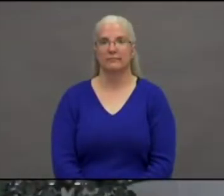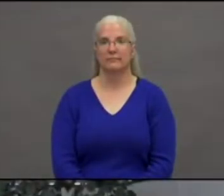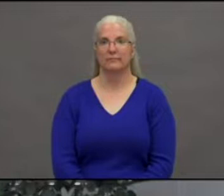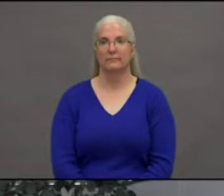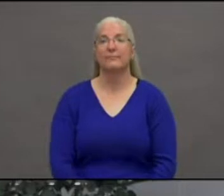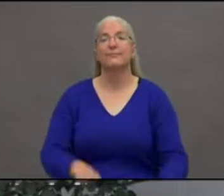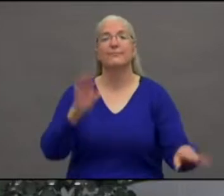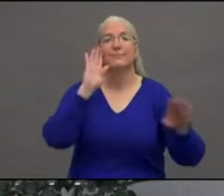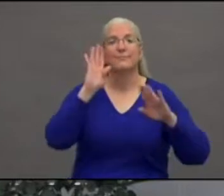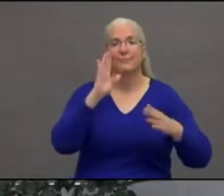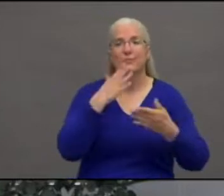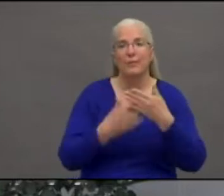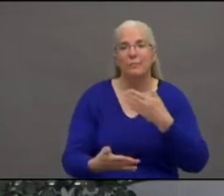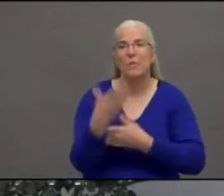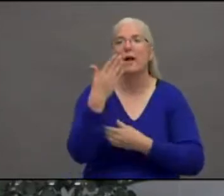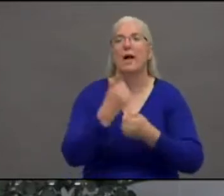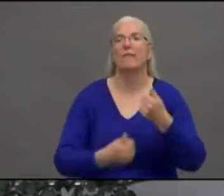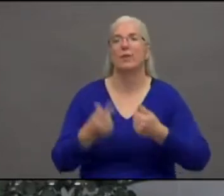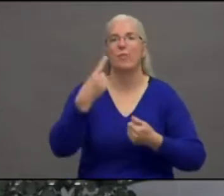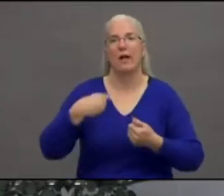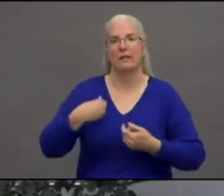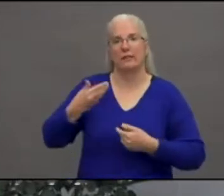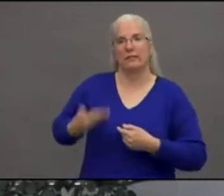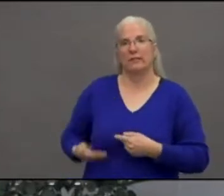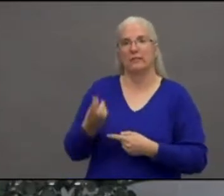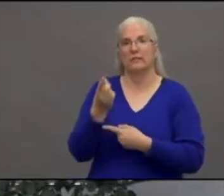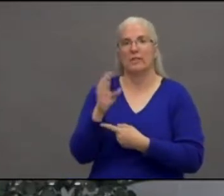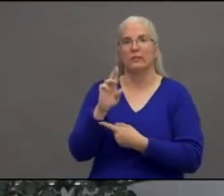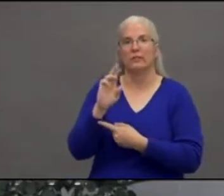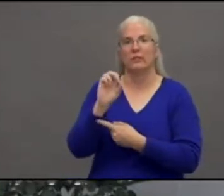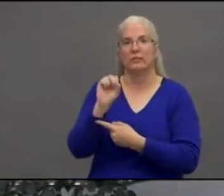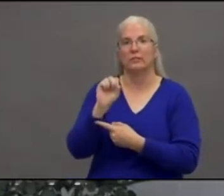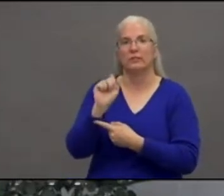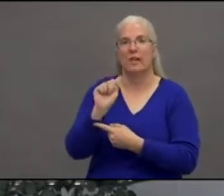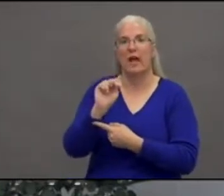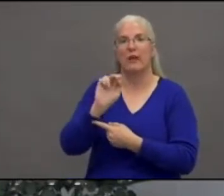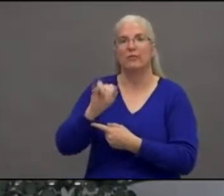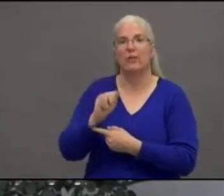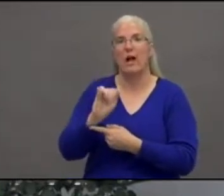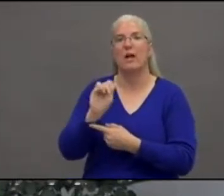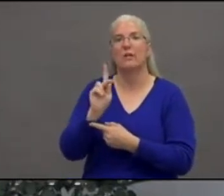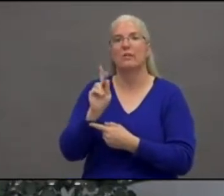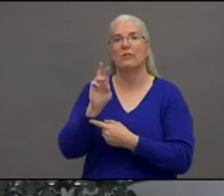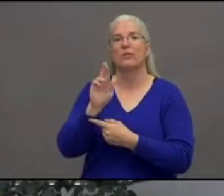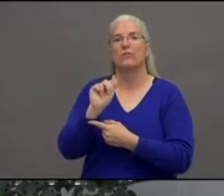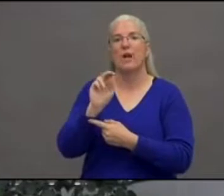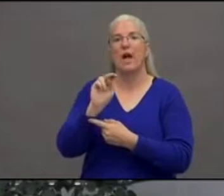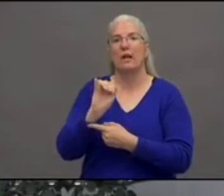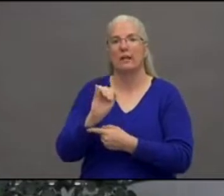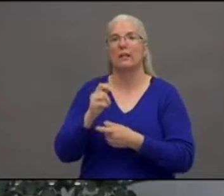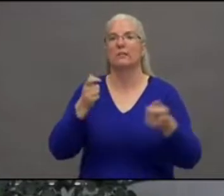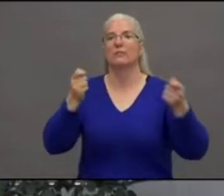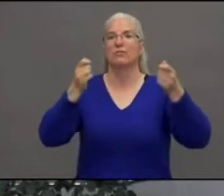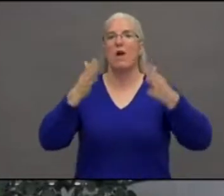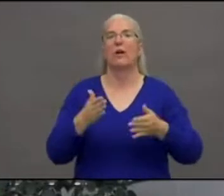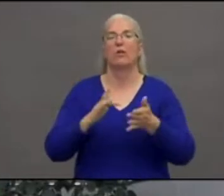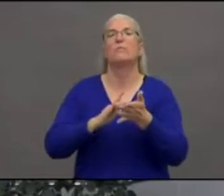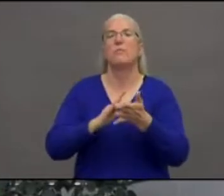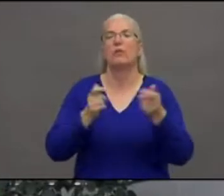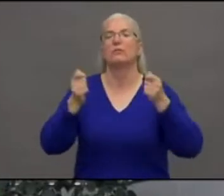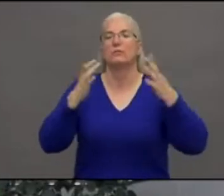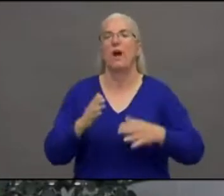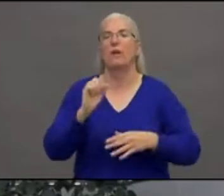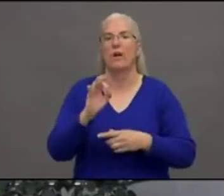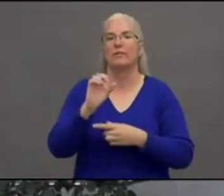Hi, good morning, everyone. My name is Dr. Sanjay Karani. I'm the Hospital Medical Director at Santa Clara Valley